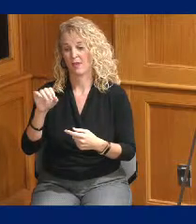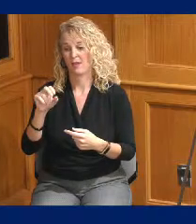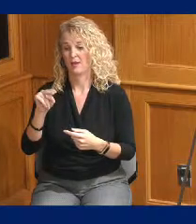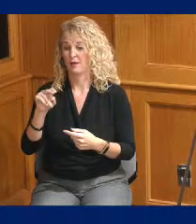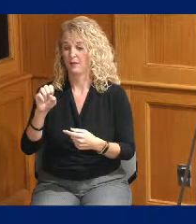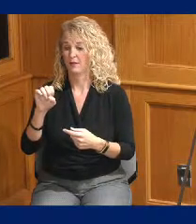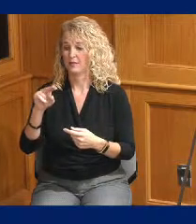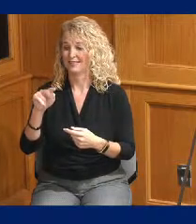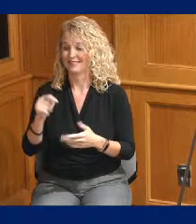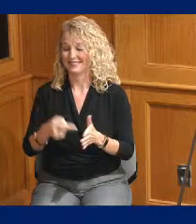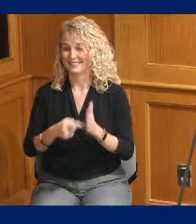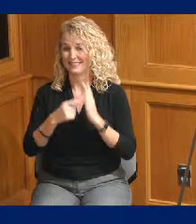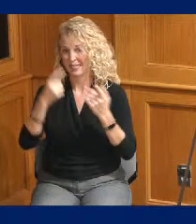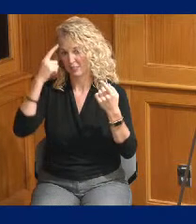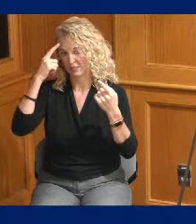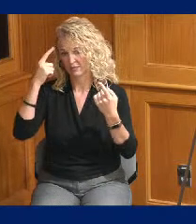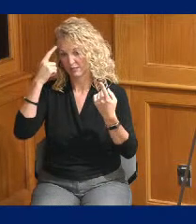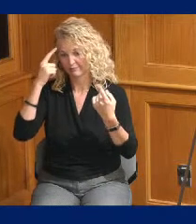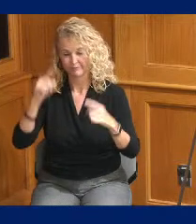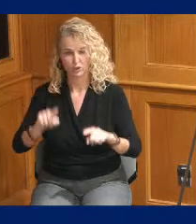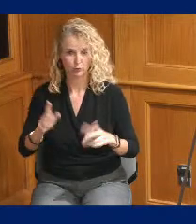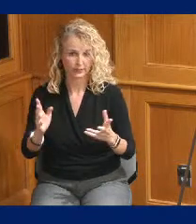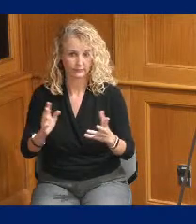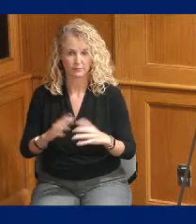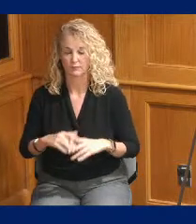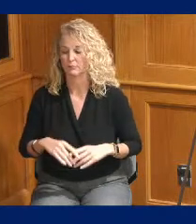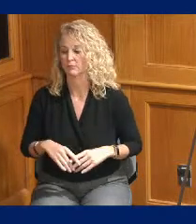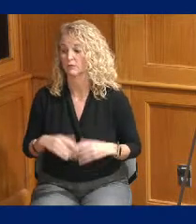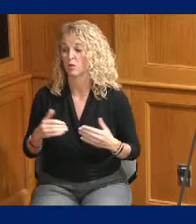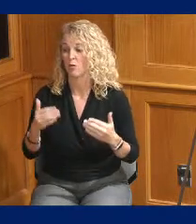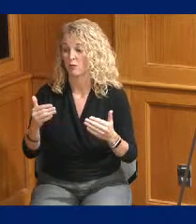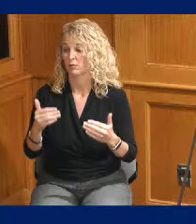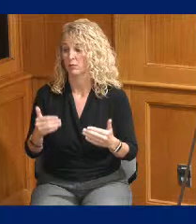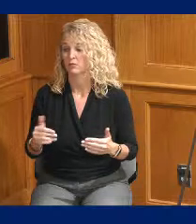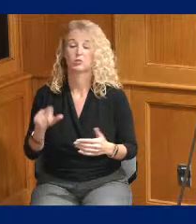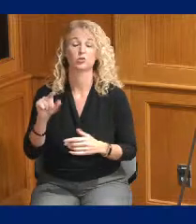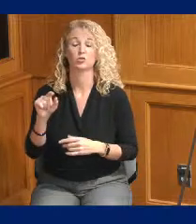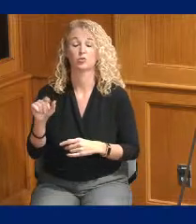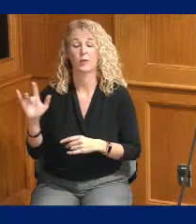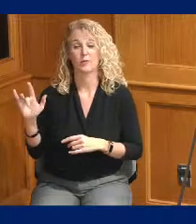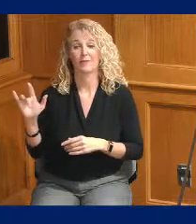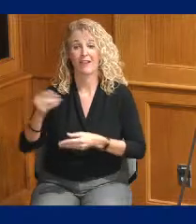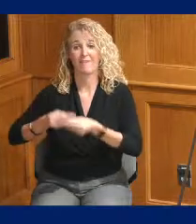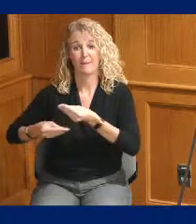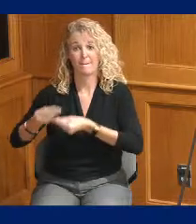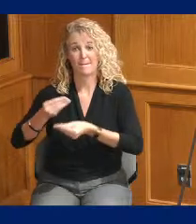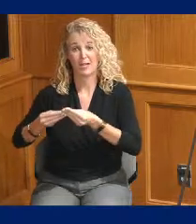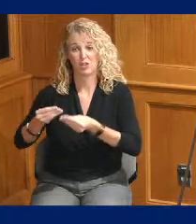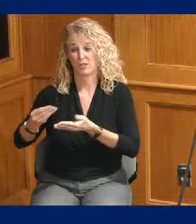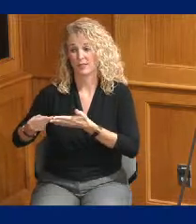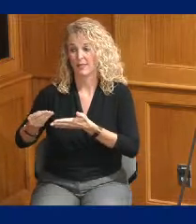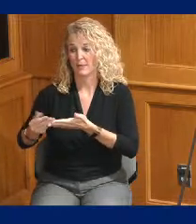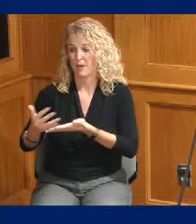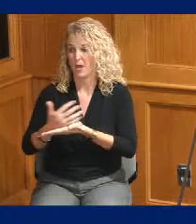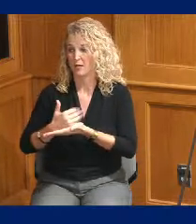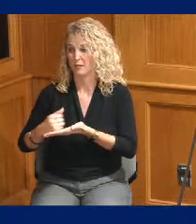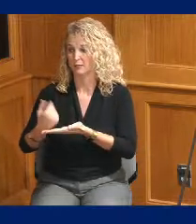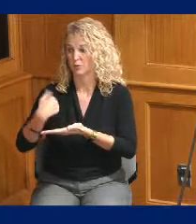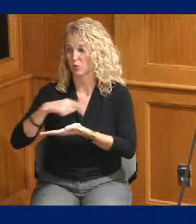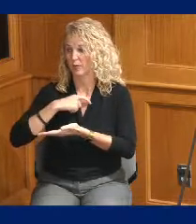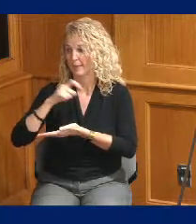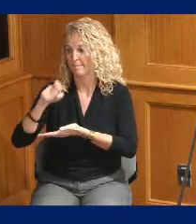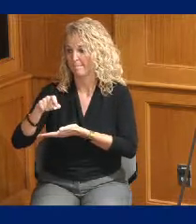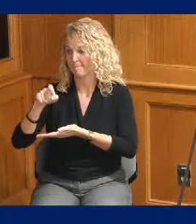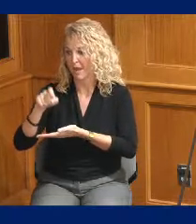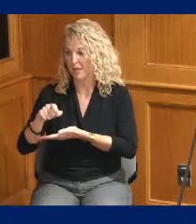we're in compliance with that. So moving on, though, to the 2025 budget and the revenues necessary to support it,